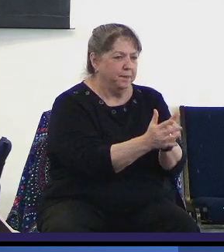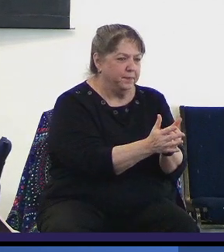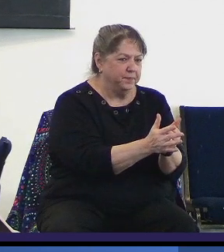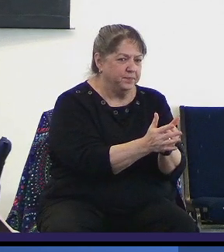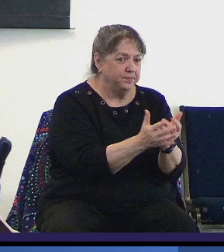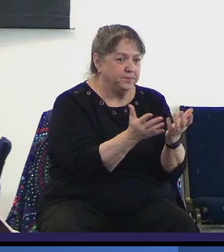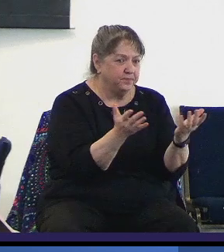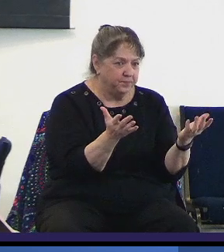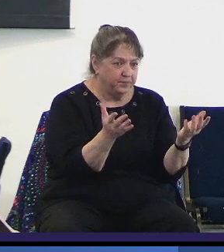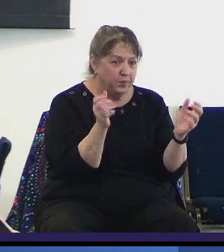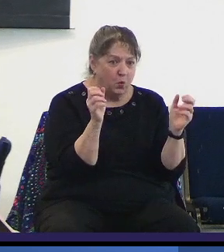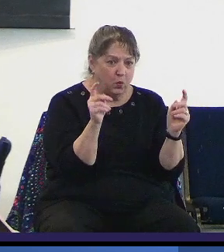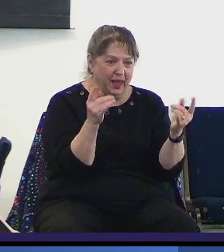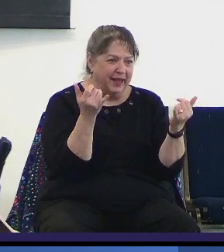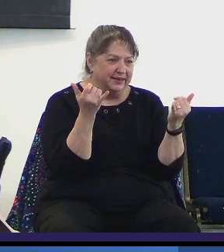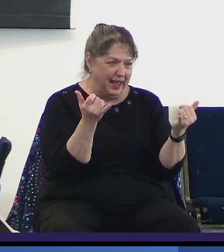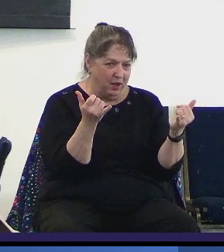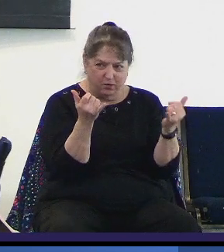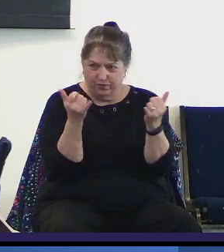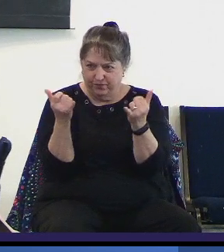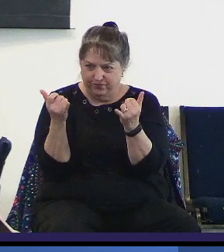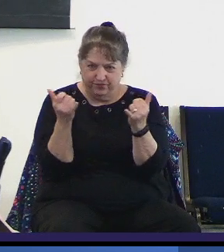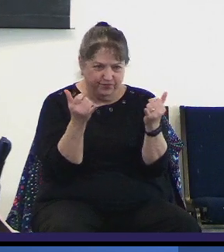I'm going to close in prayer.